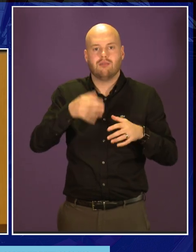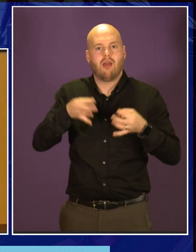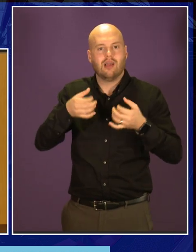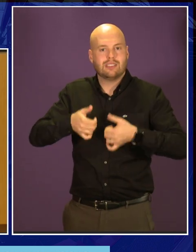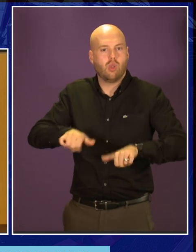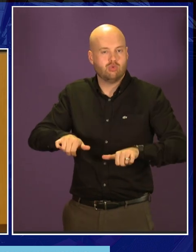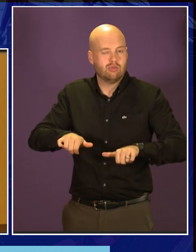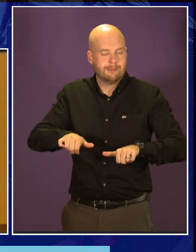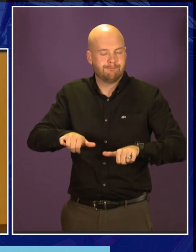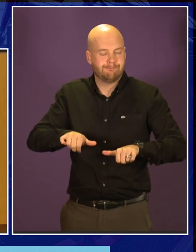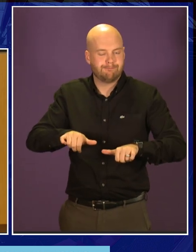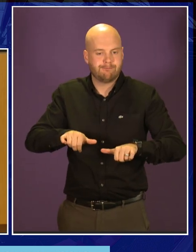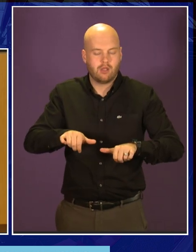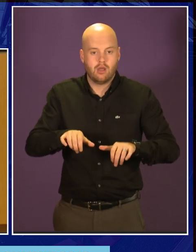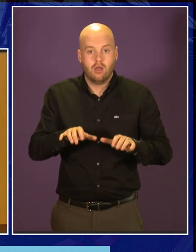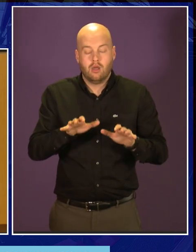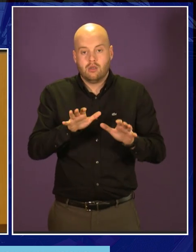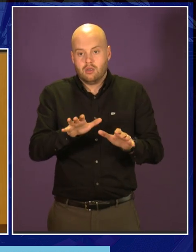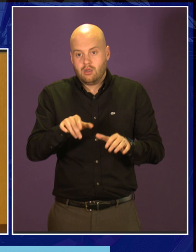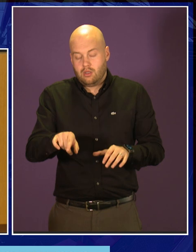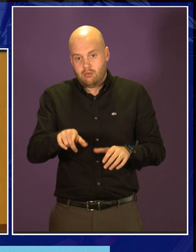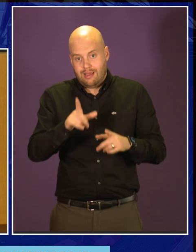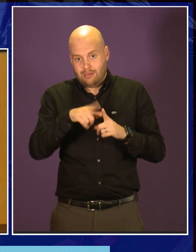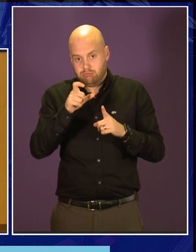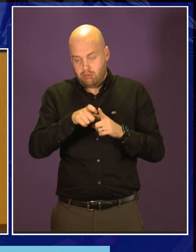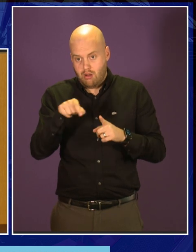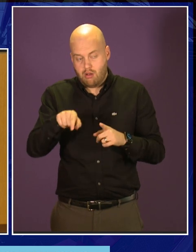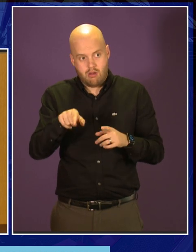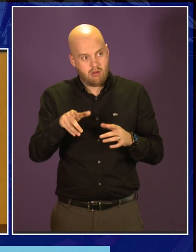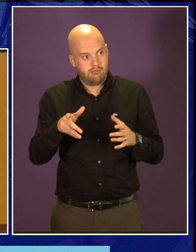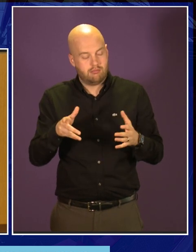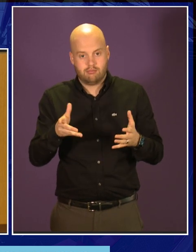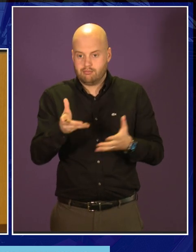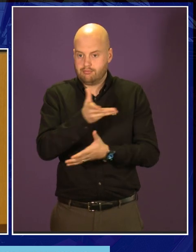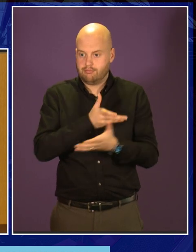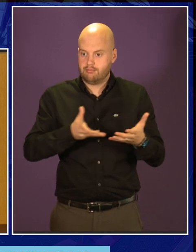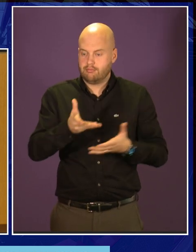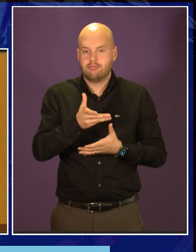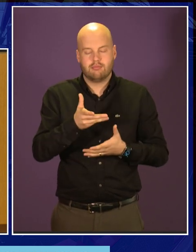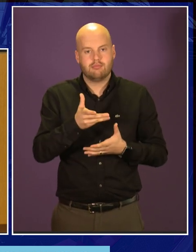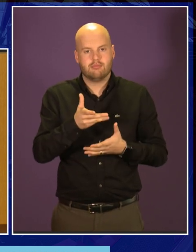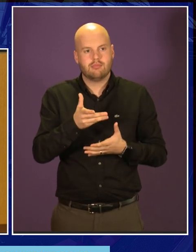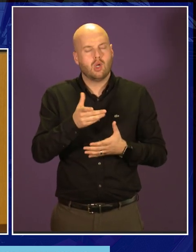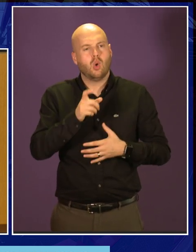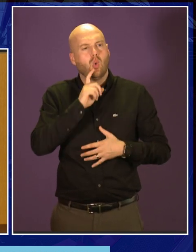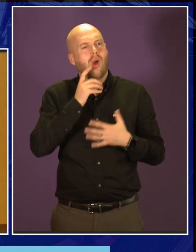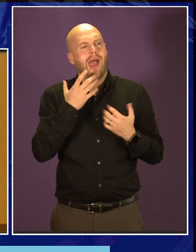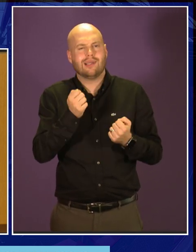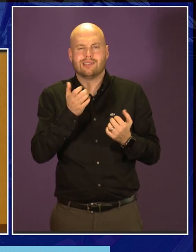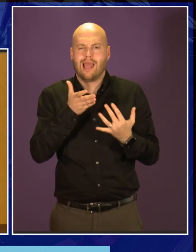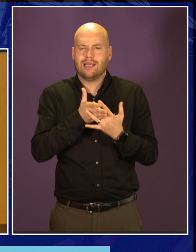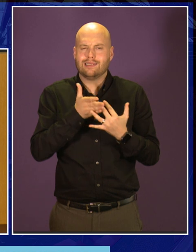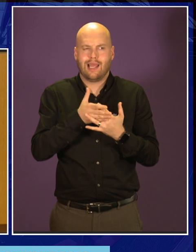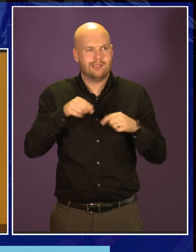emerged from much of the work in Edinburgh in August and the discussion here is the question of who has access to this